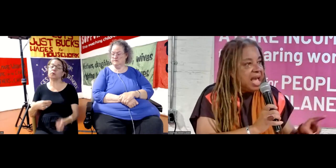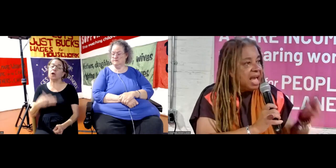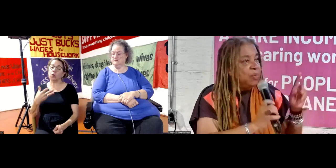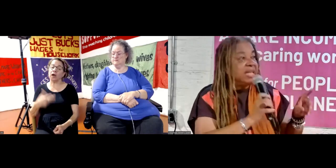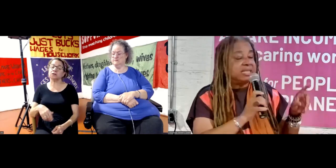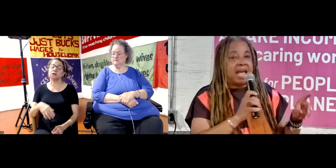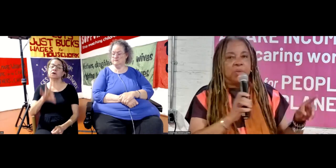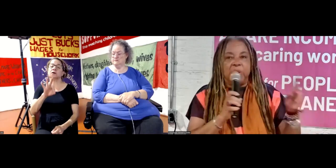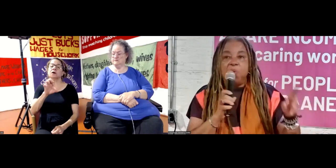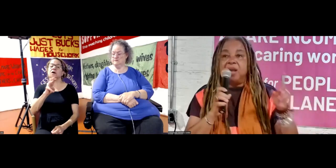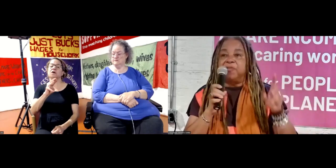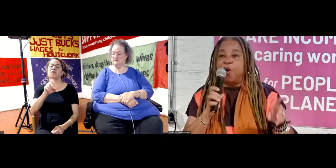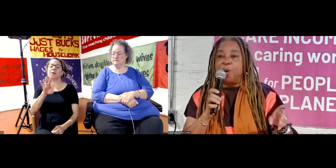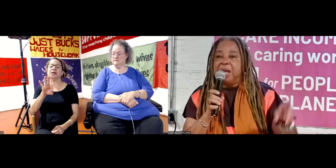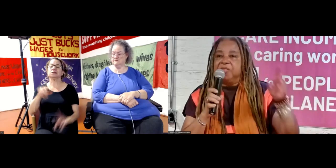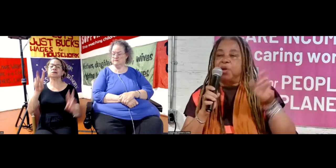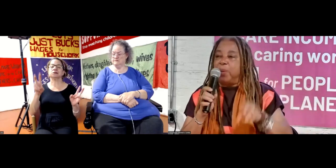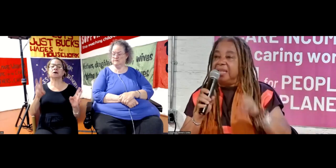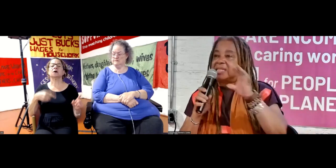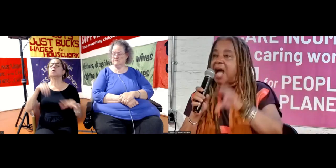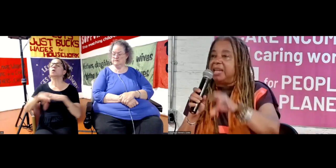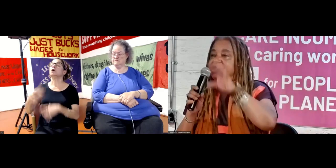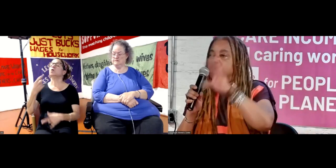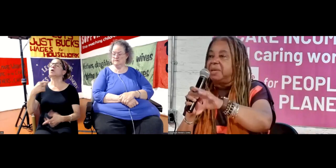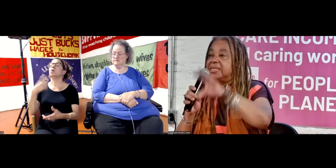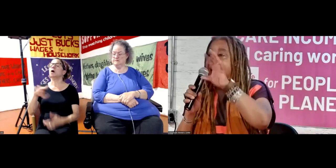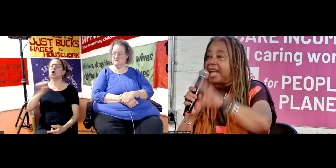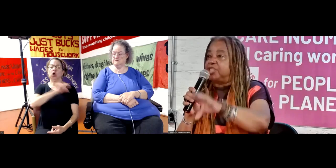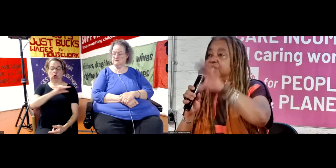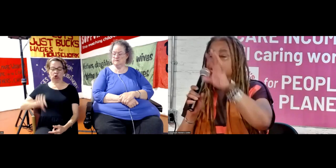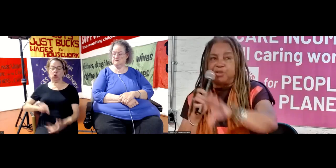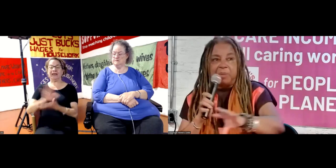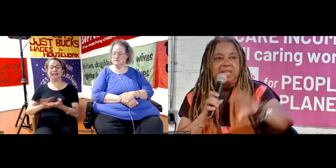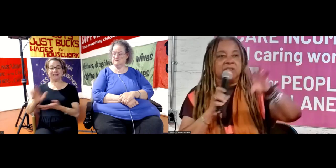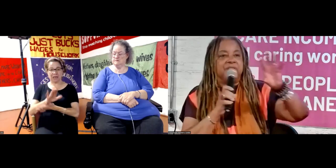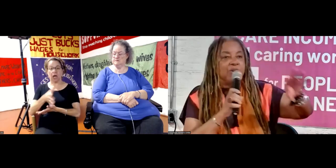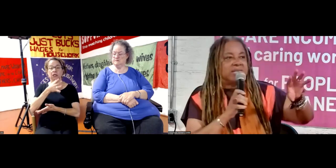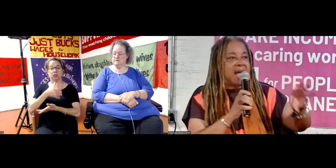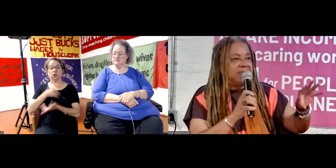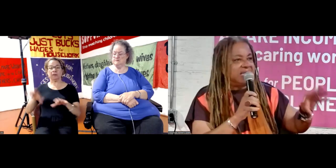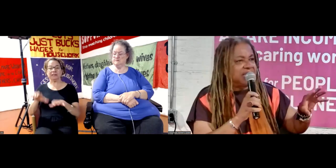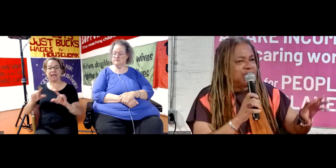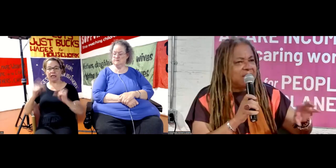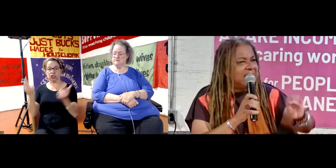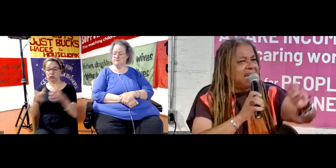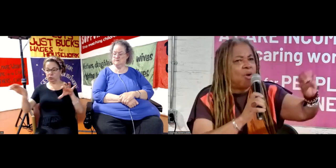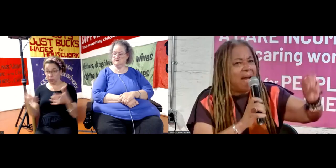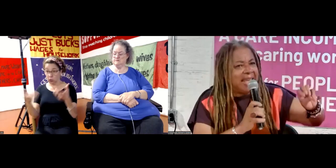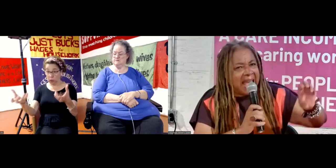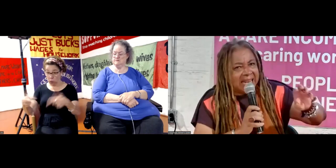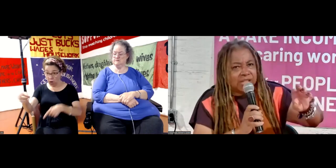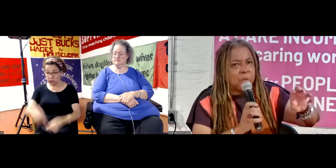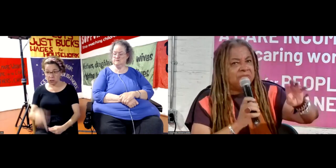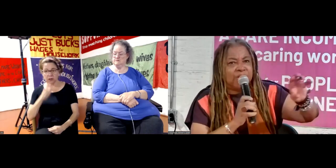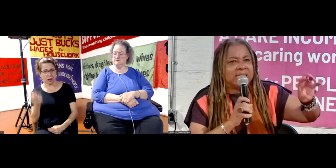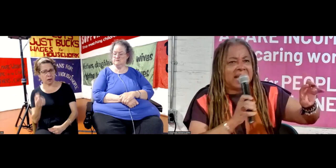feminists. And we said, we want to form the Queens College Women's Action Group to focus on these issues. And they didn't quite